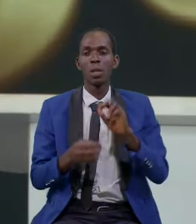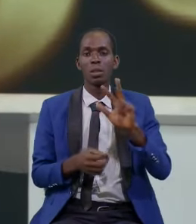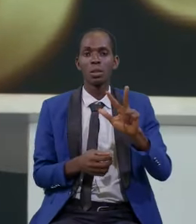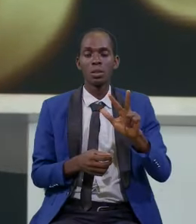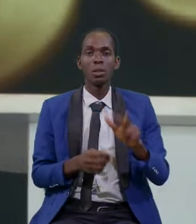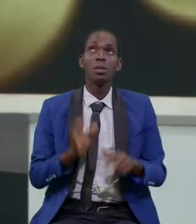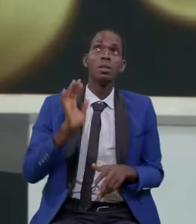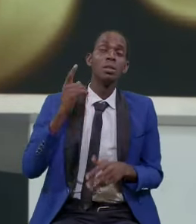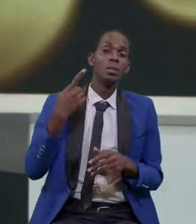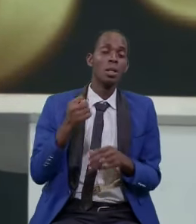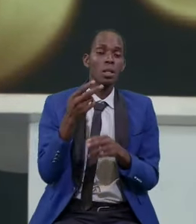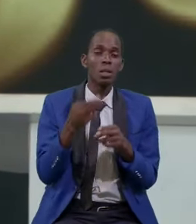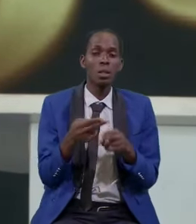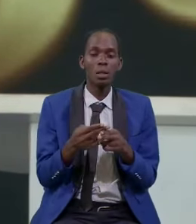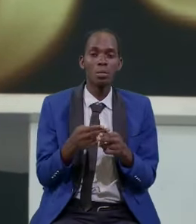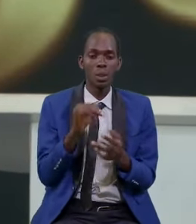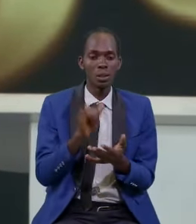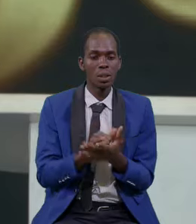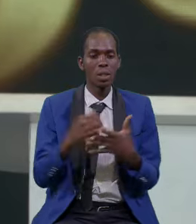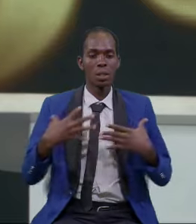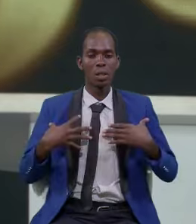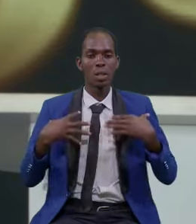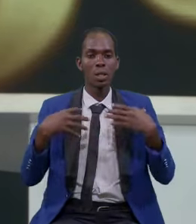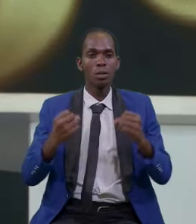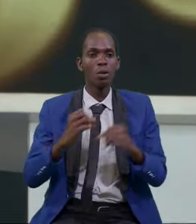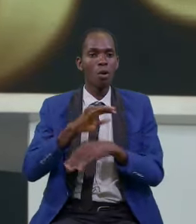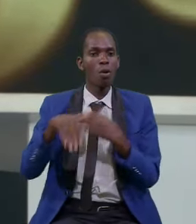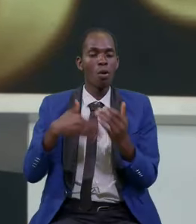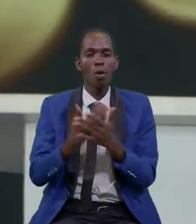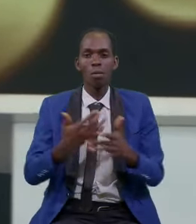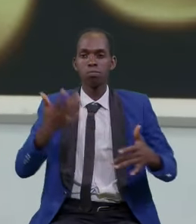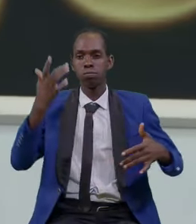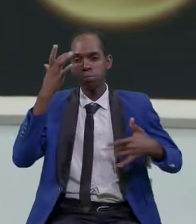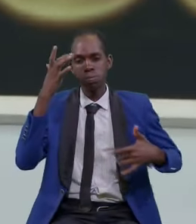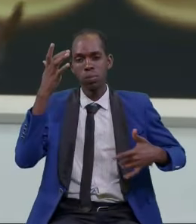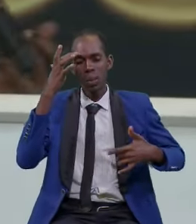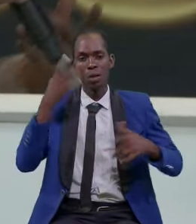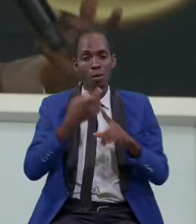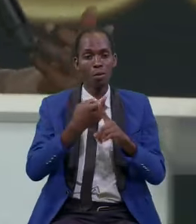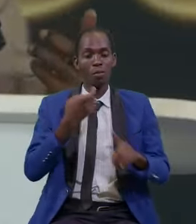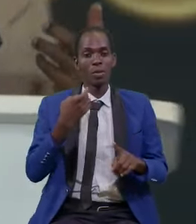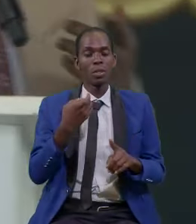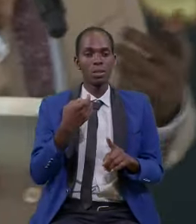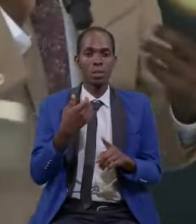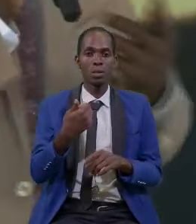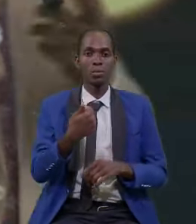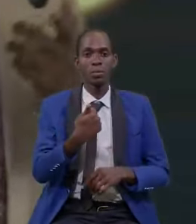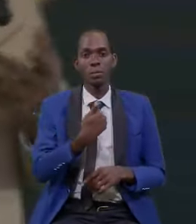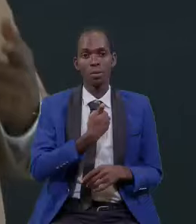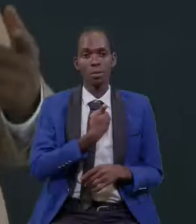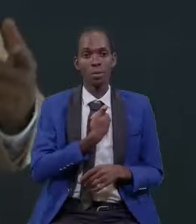that heals all sicknesses from self and